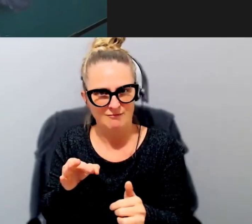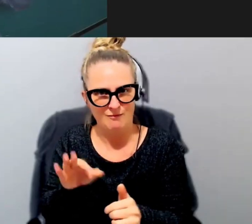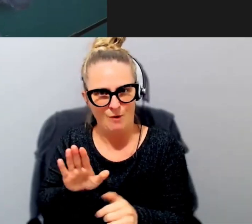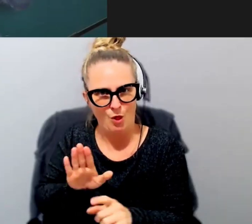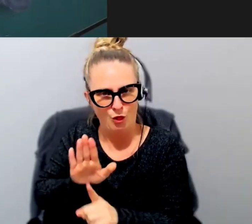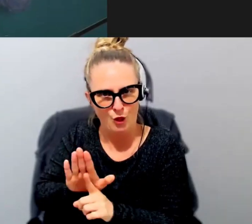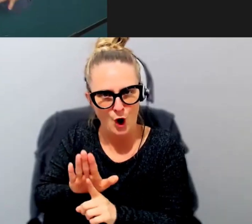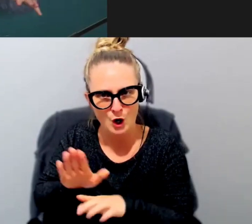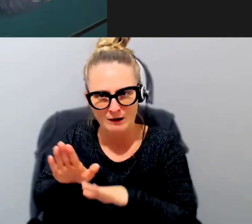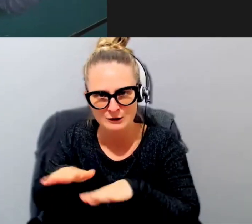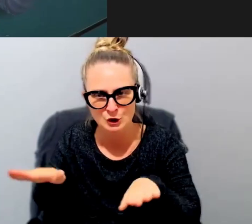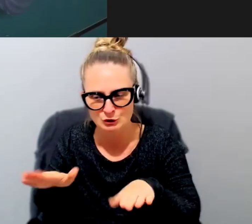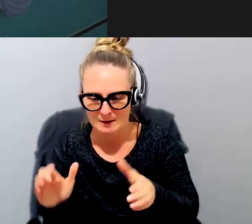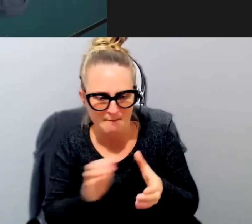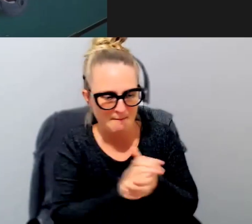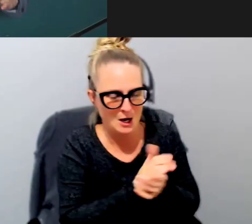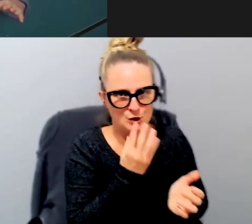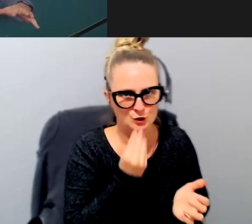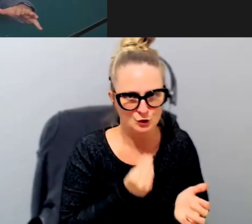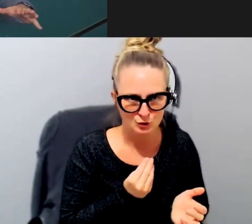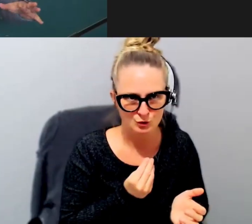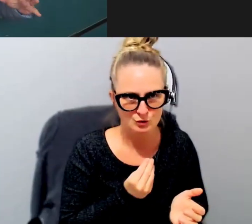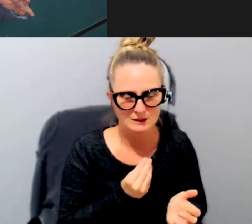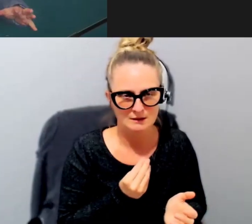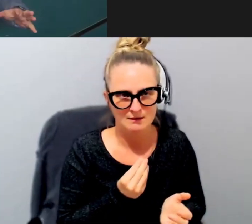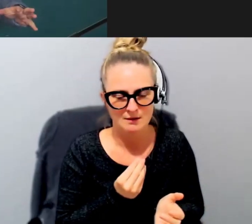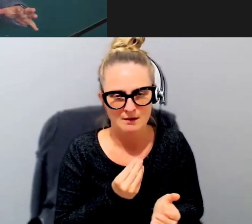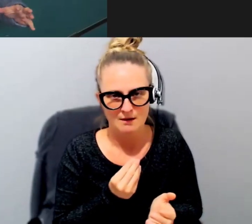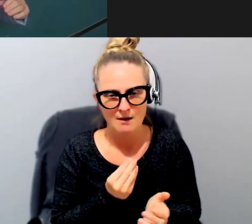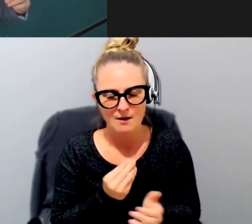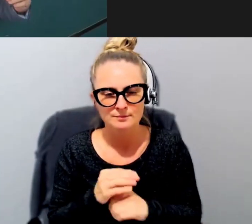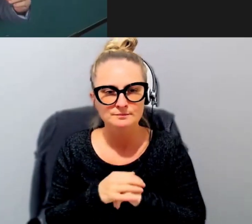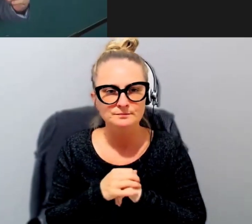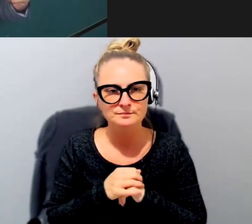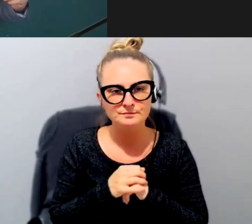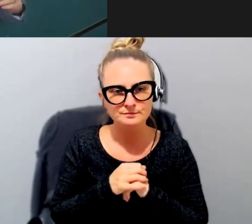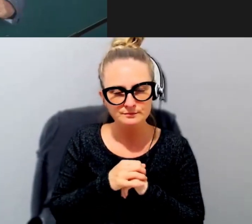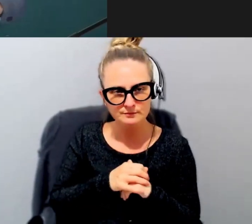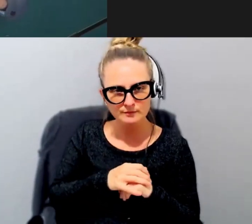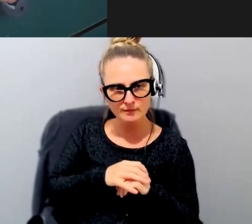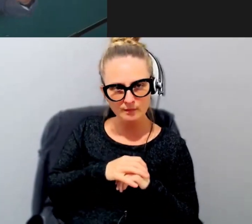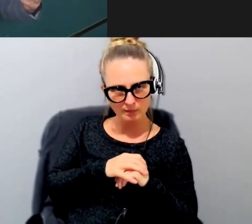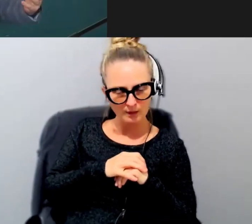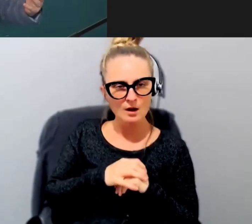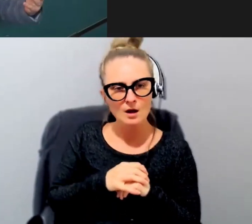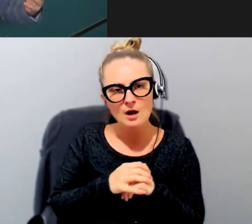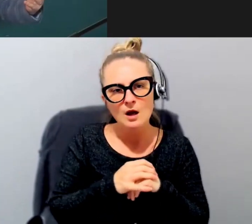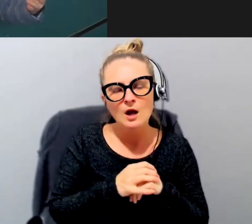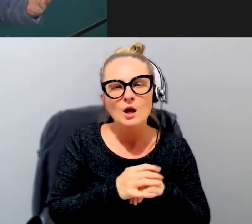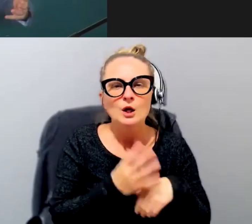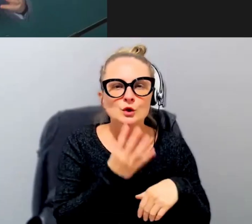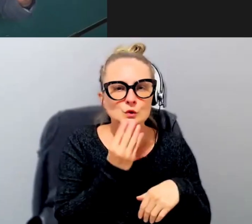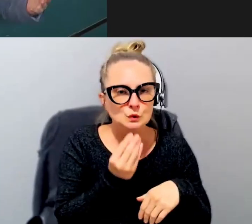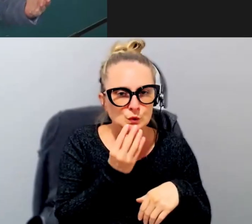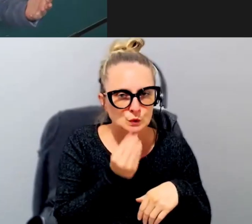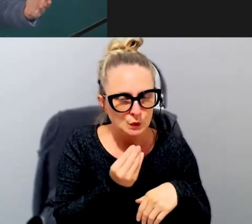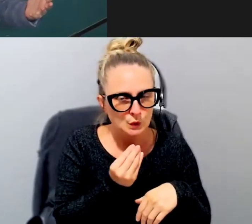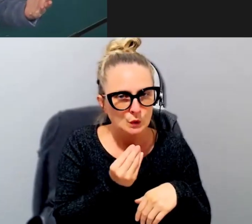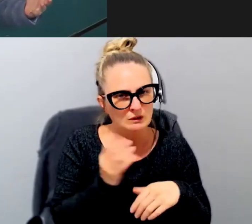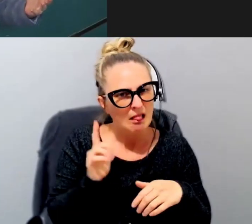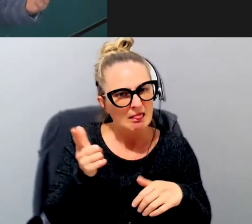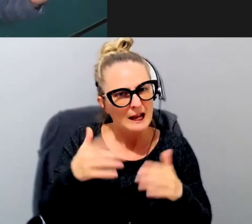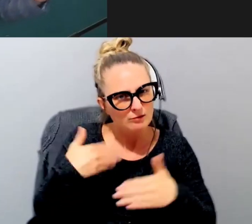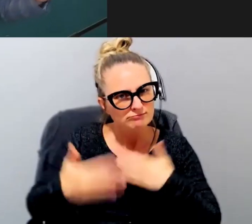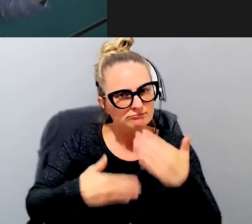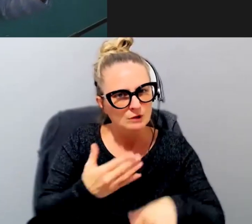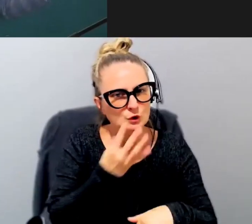As anti-Semitism began to recede in America, and Jews were, started to be seen as just another